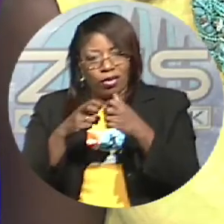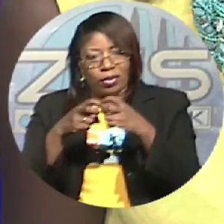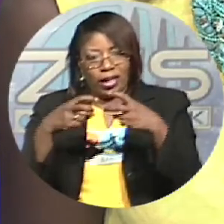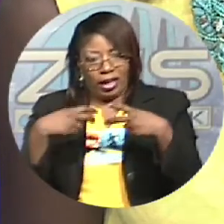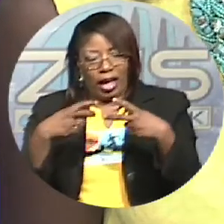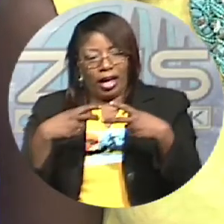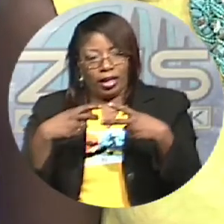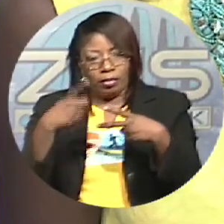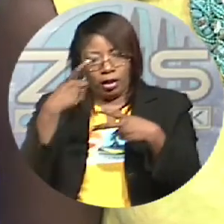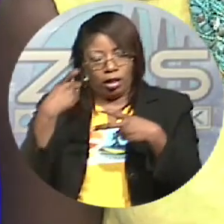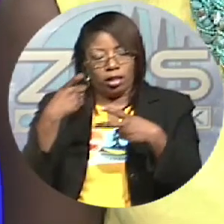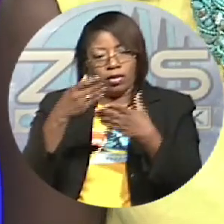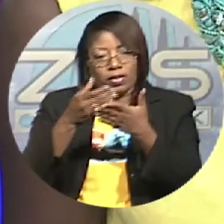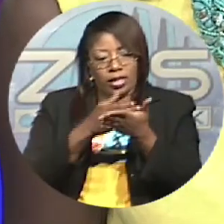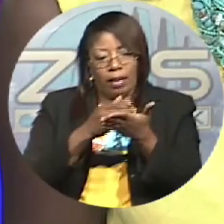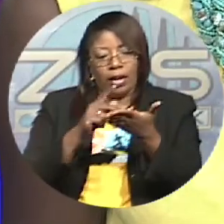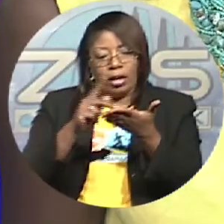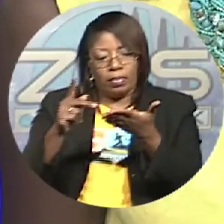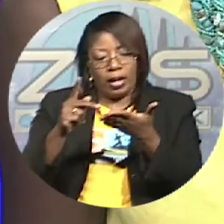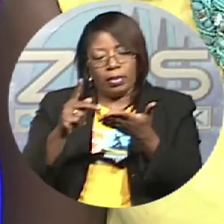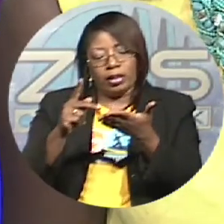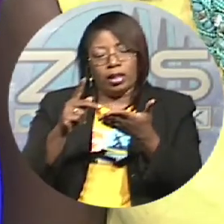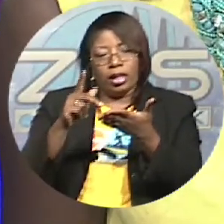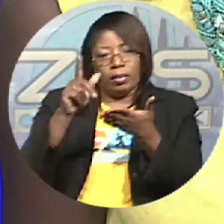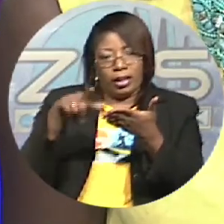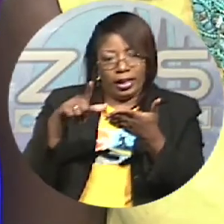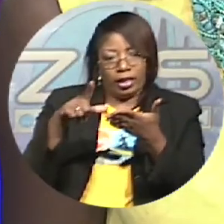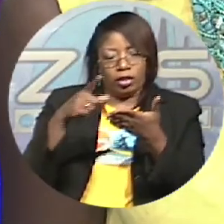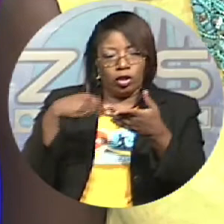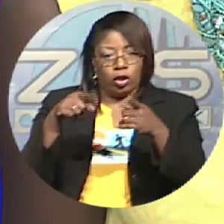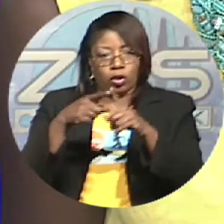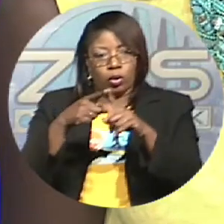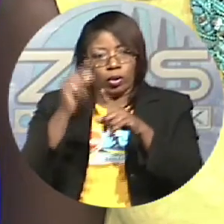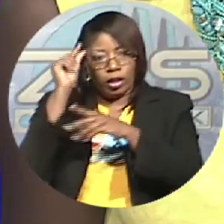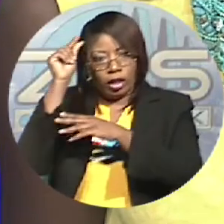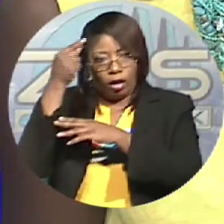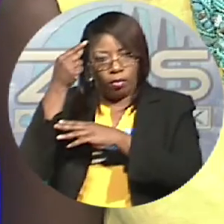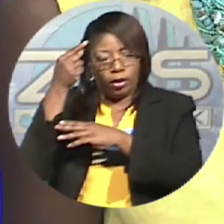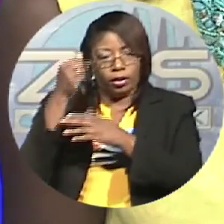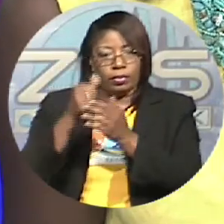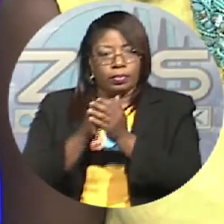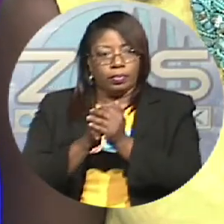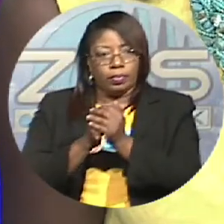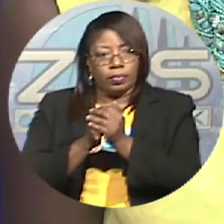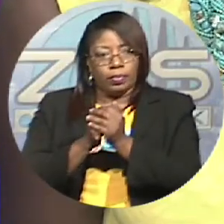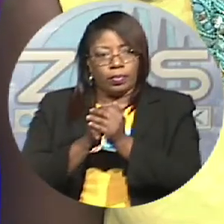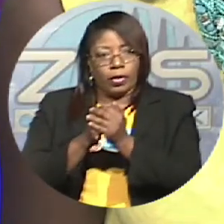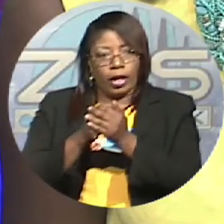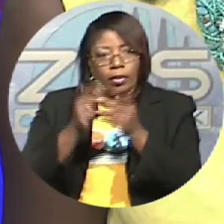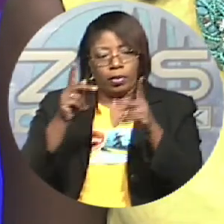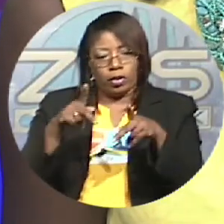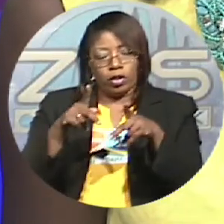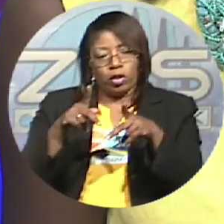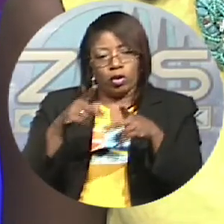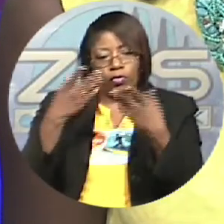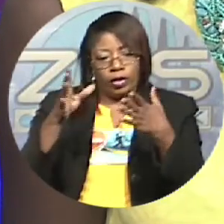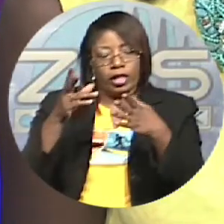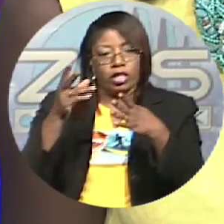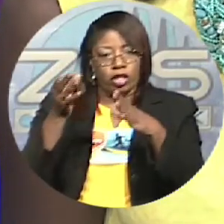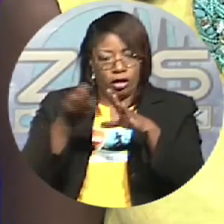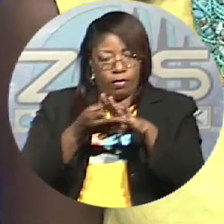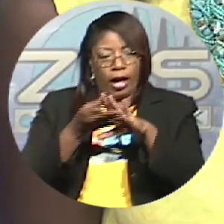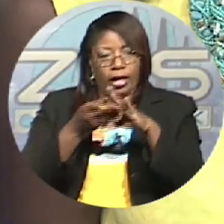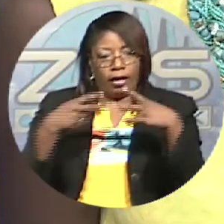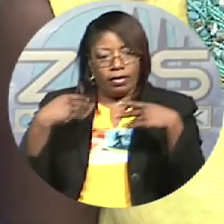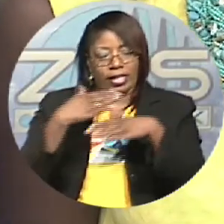for payments to reach the government. So far, more than 80% of the mandatory registrants who filed quarterly have had satisfied